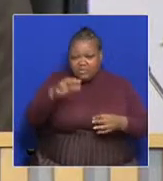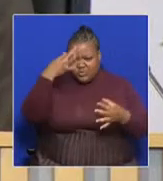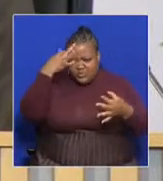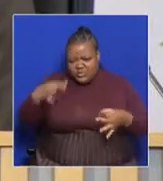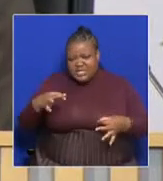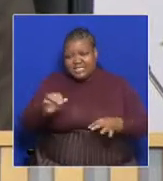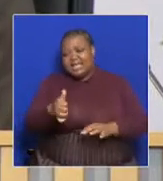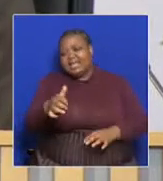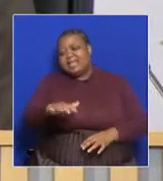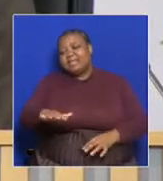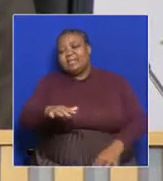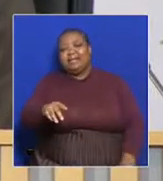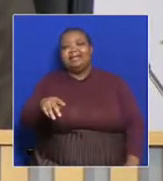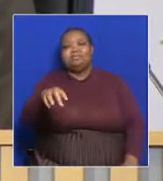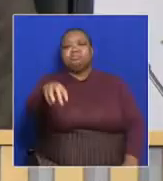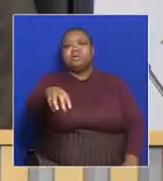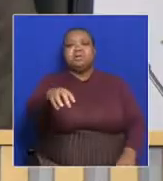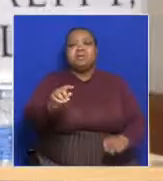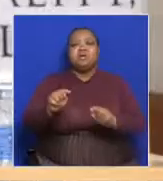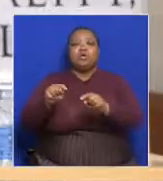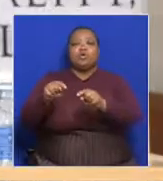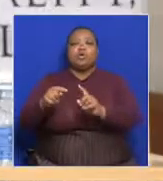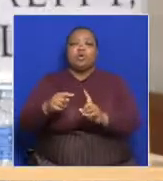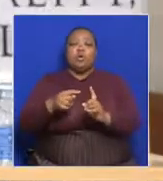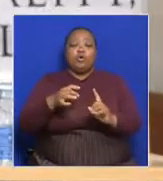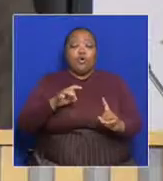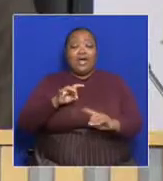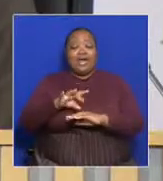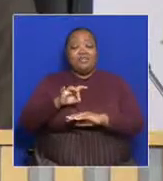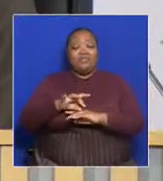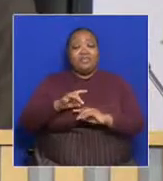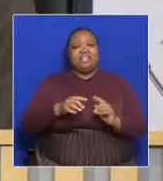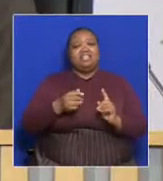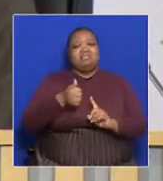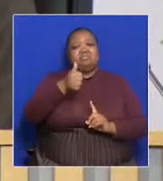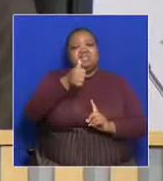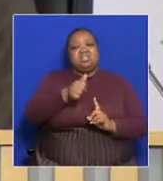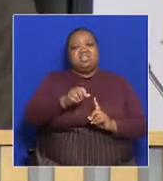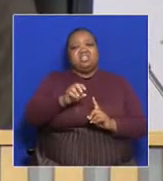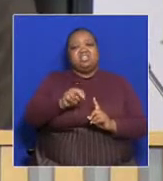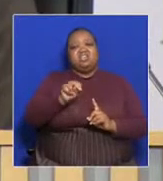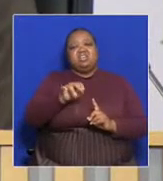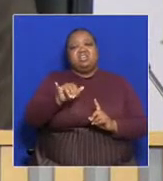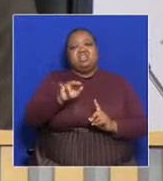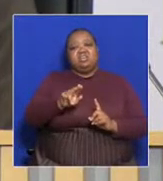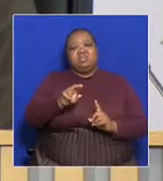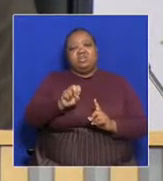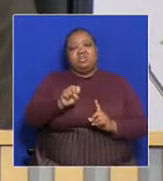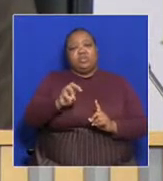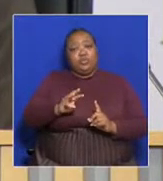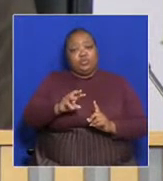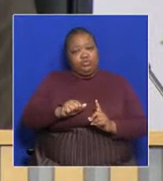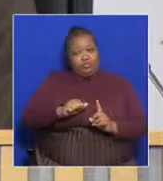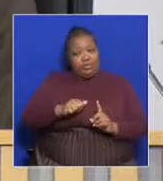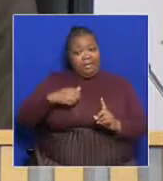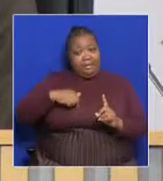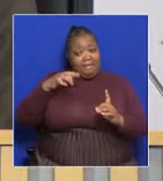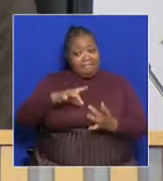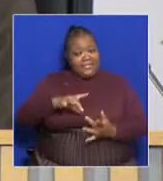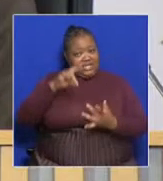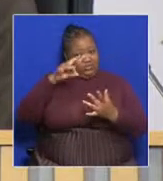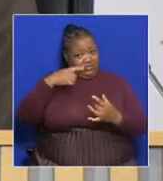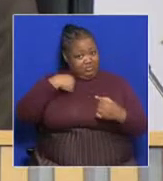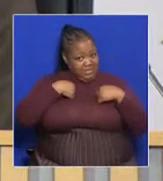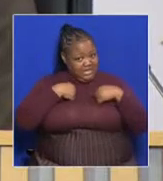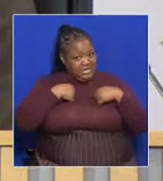of Brigadier Nyuswa. Is that a fair summary? It's not a fair summary to say I chose with regards to